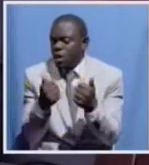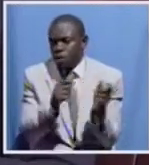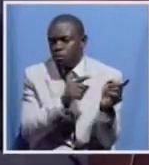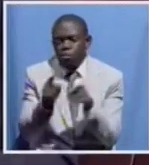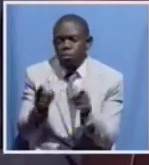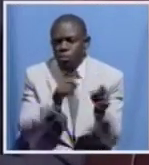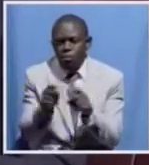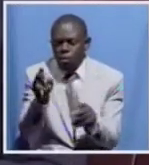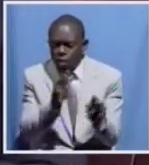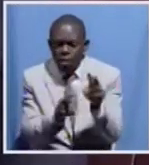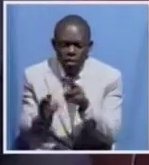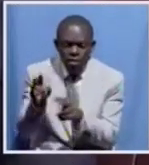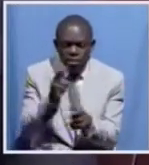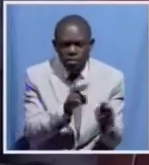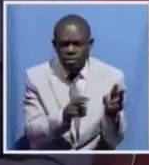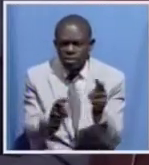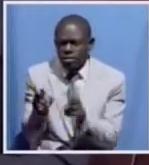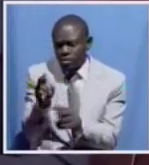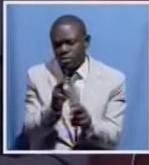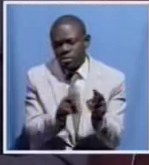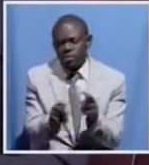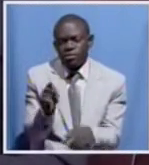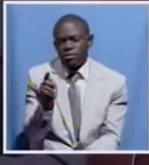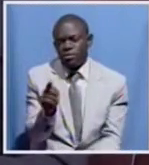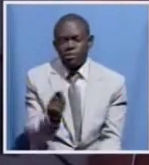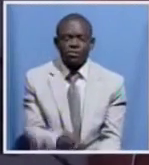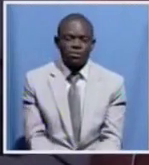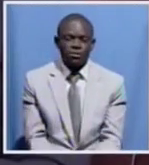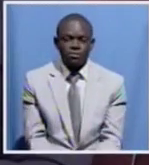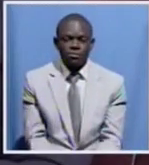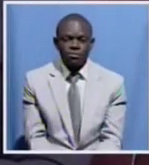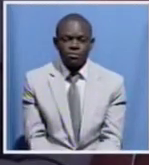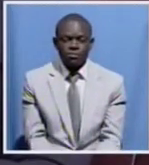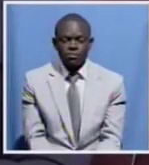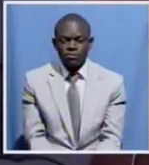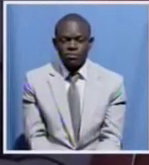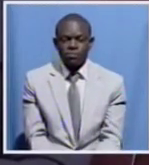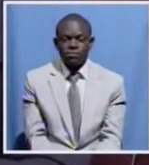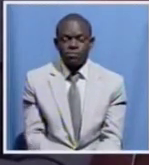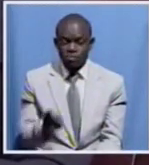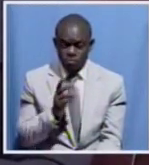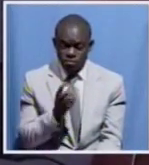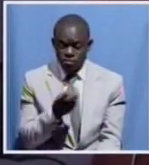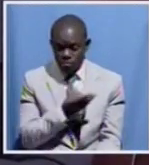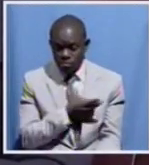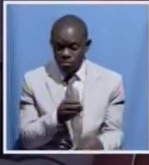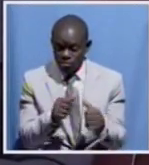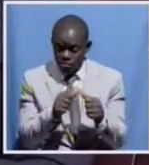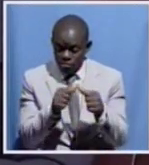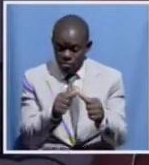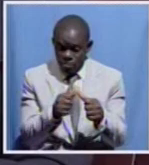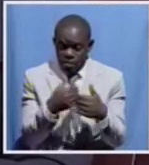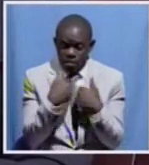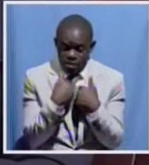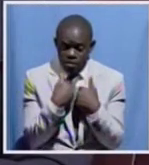is no bomb that is going to explode while they're at the supermarket. So we still have that, and I can